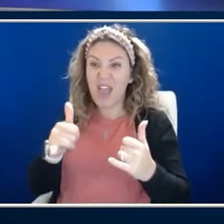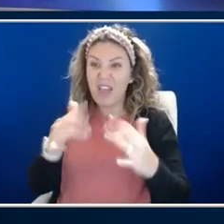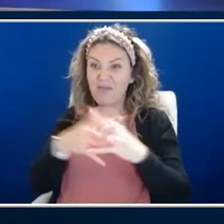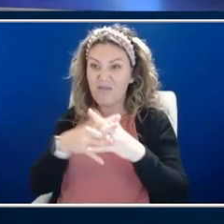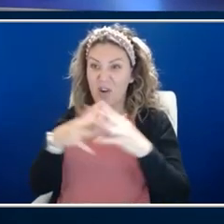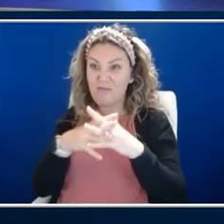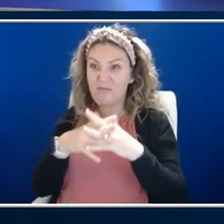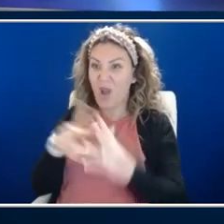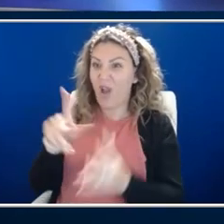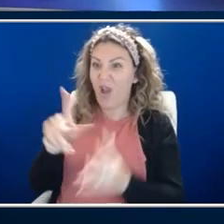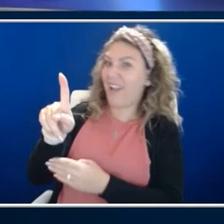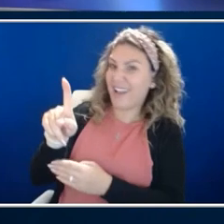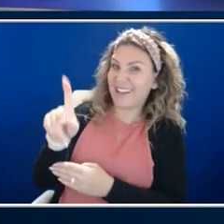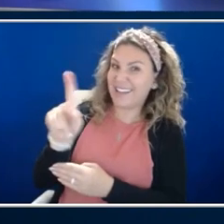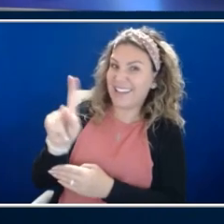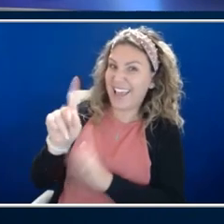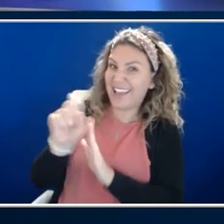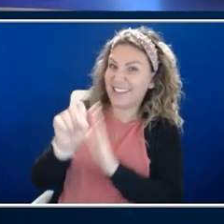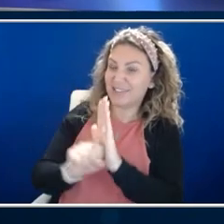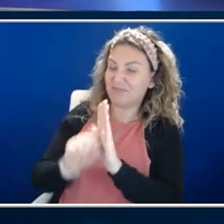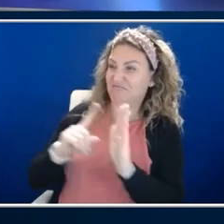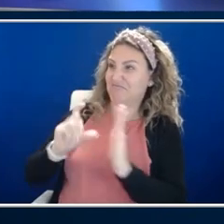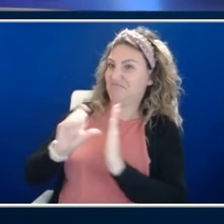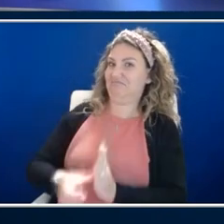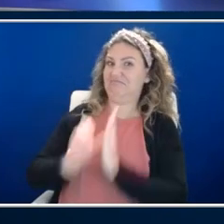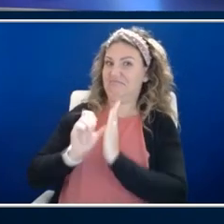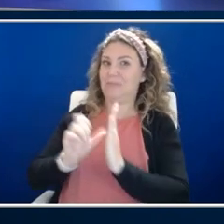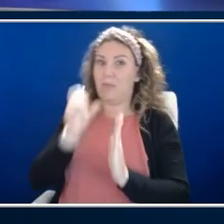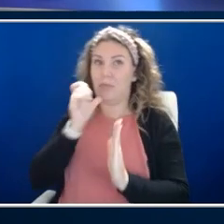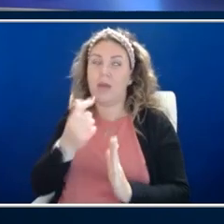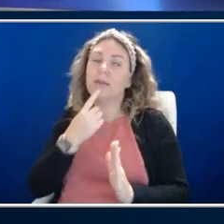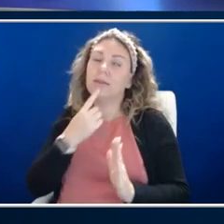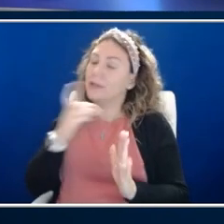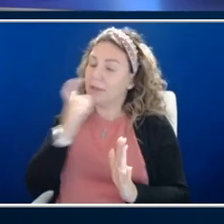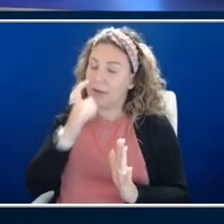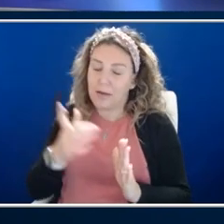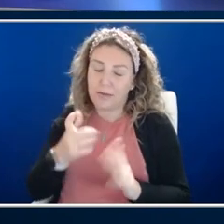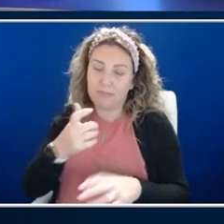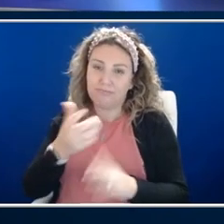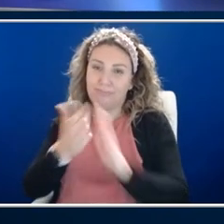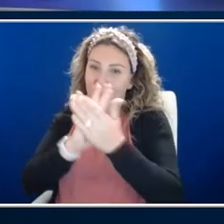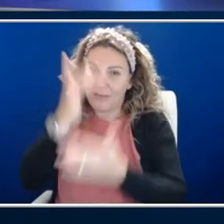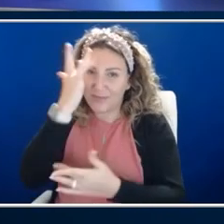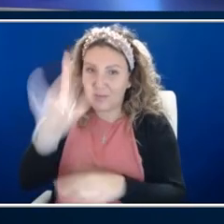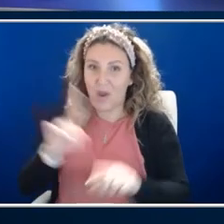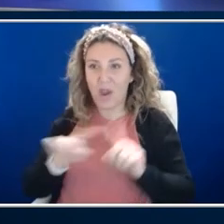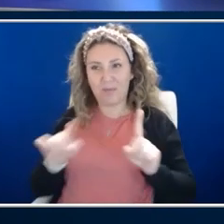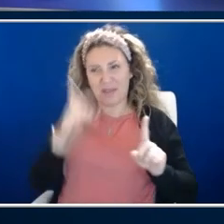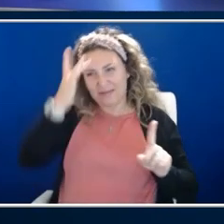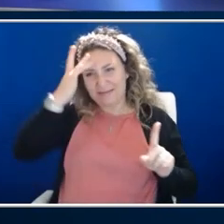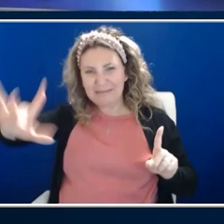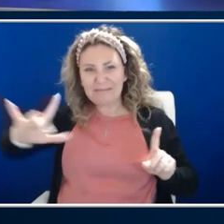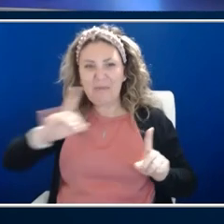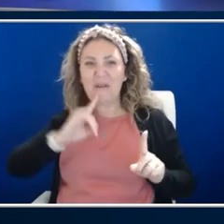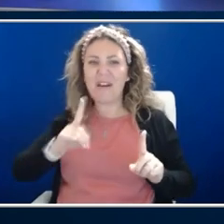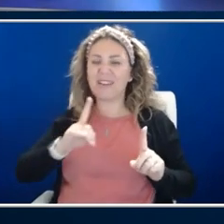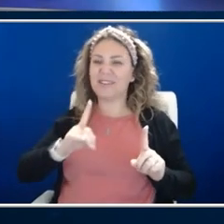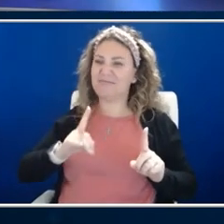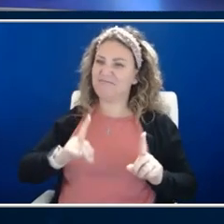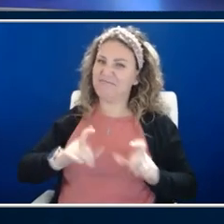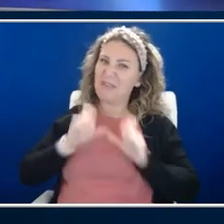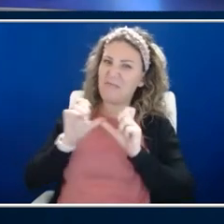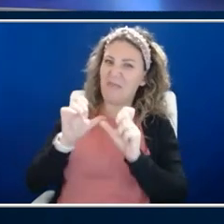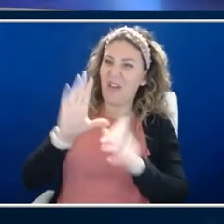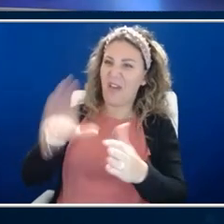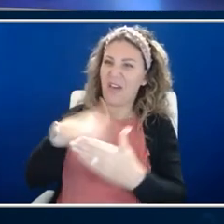smart. That's pretty impressive. I'm not talking K-State's not going to make you smart. I'm just thinking about all the head stuff. So smart man. He survived all those years in football. That's